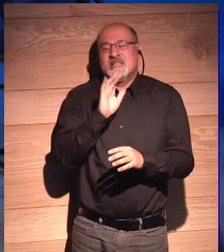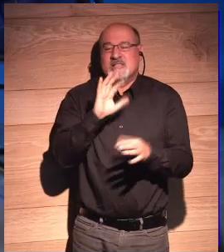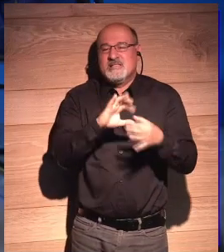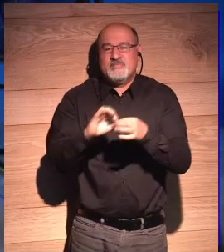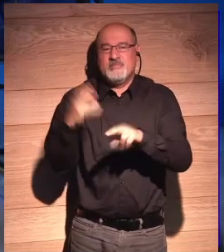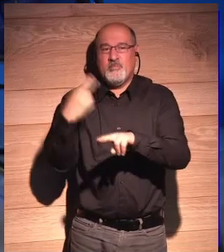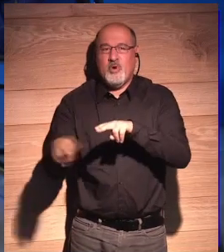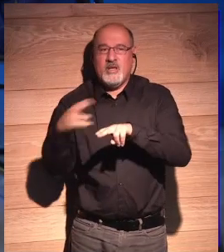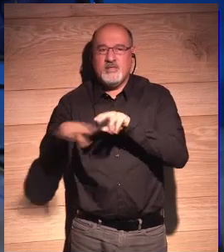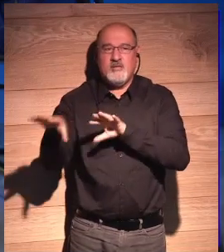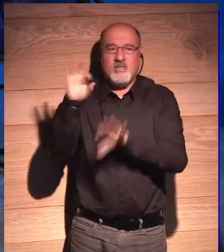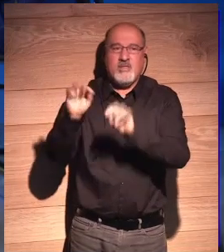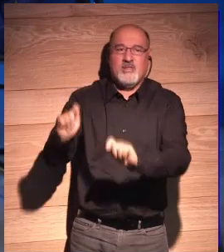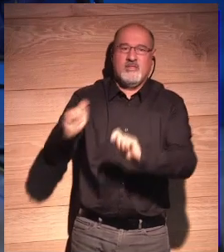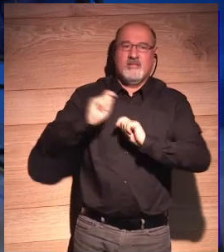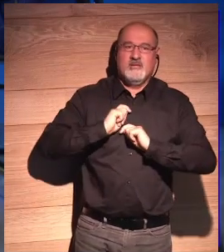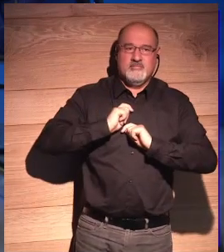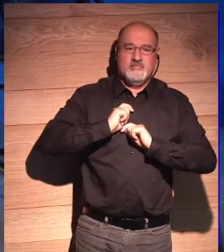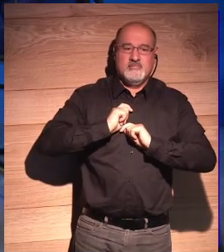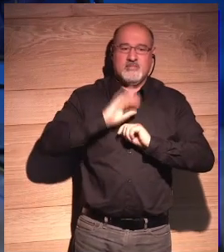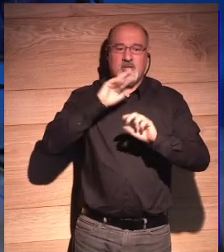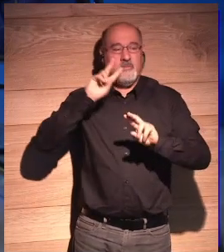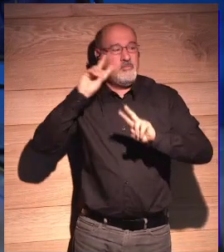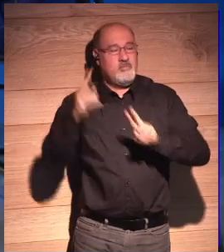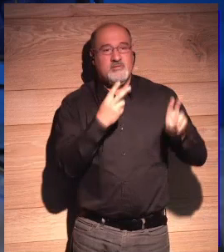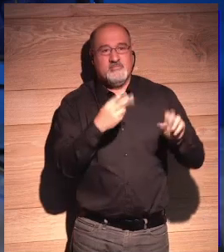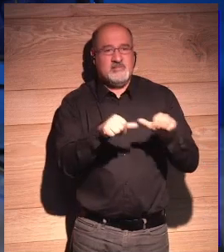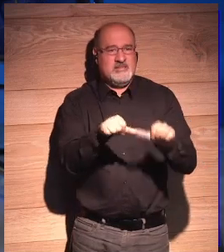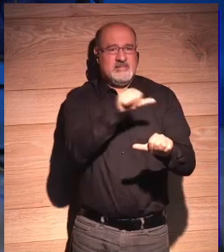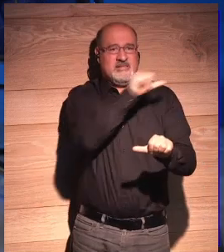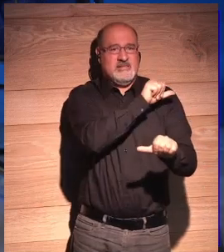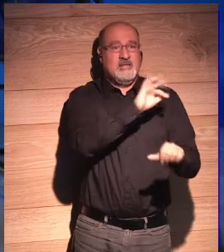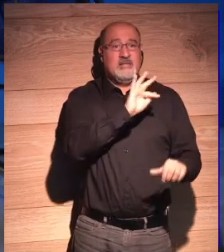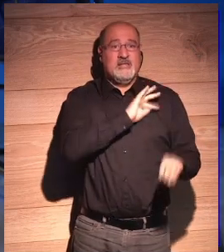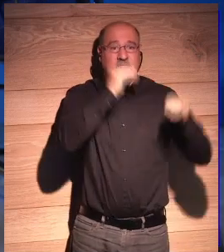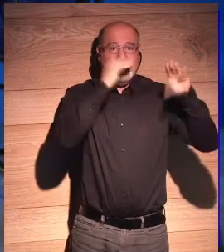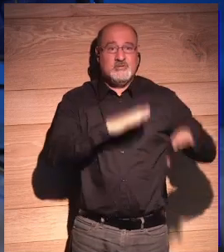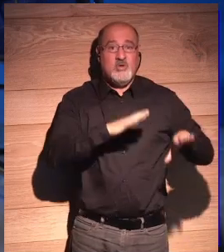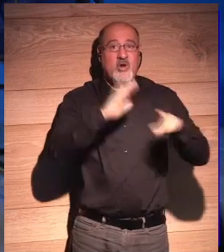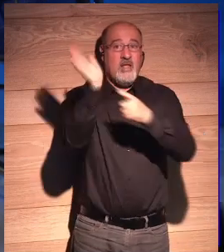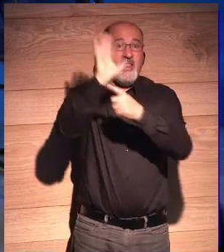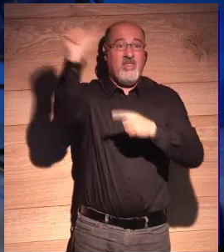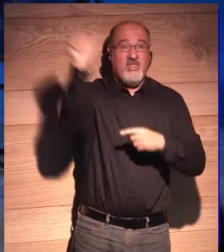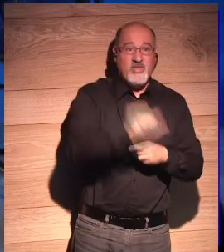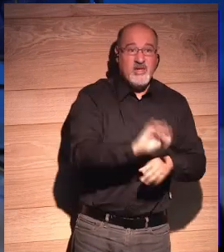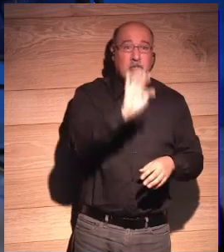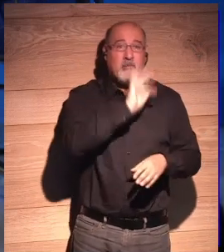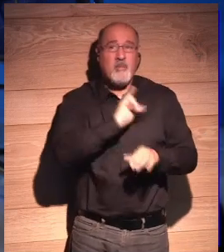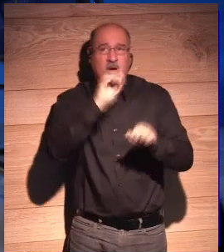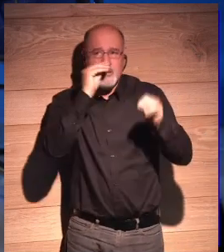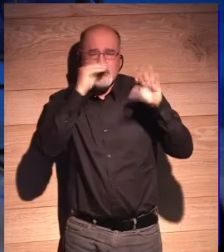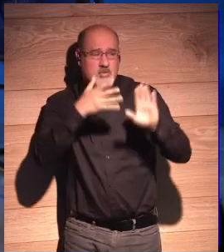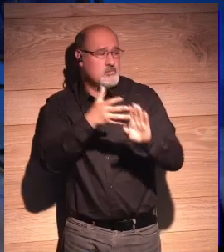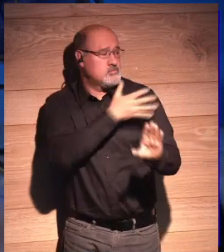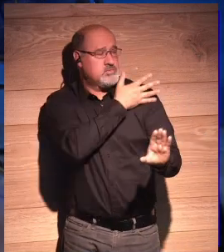that moment. But, if you look through the history of movie awards, it's always stuff that nobody ever goes to see any